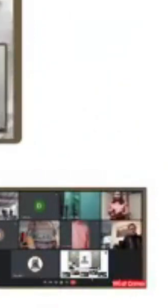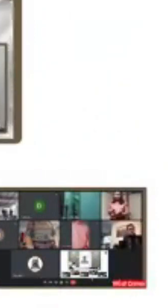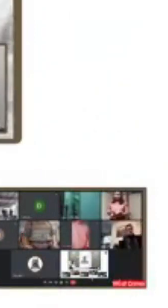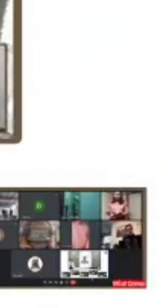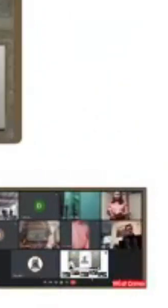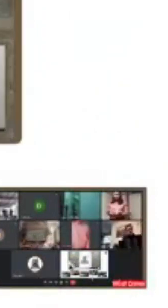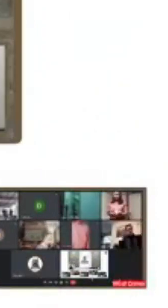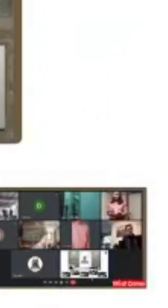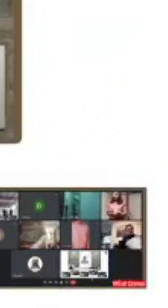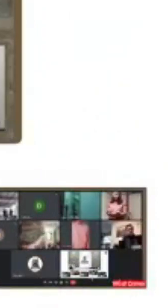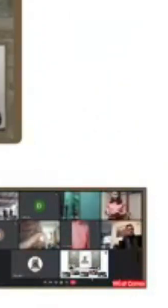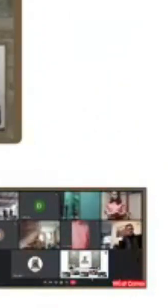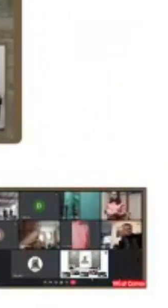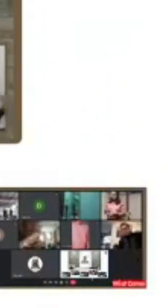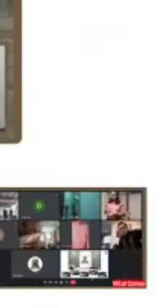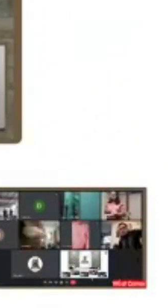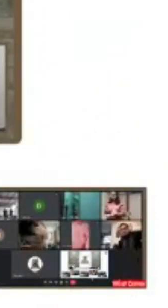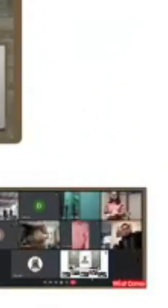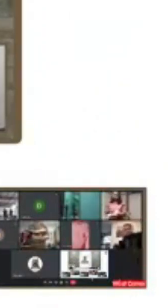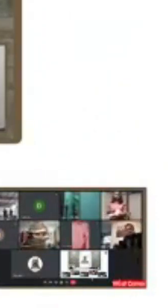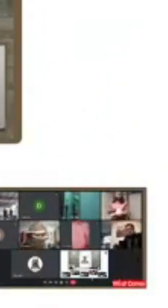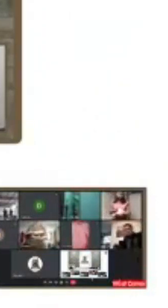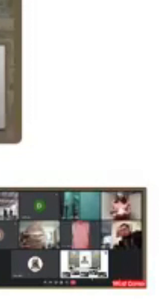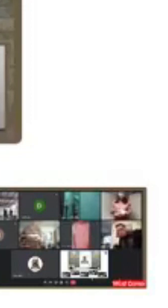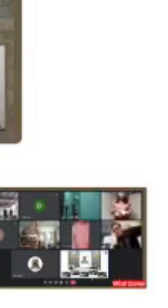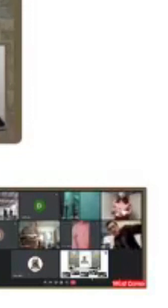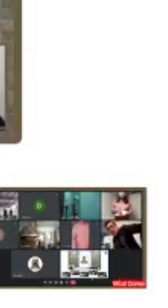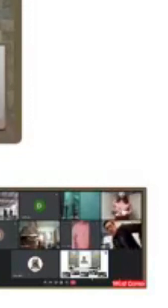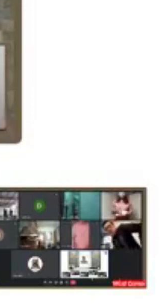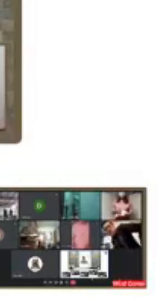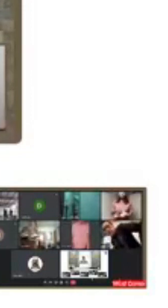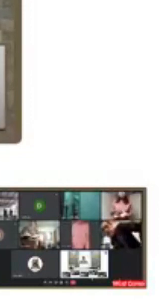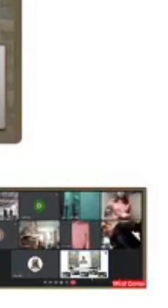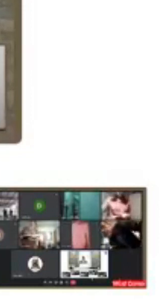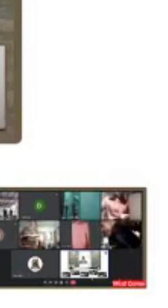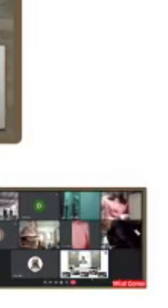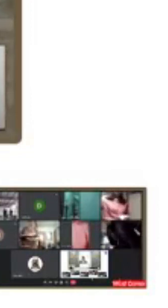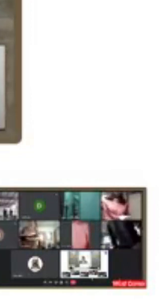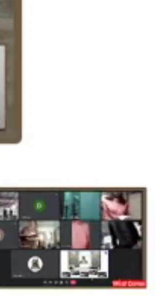part of the sermon of the Lord Jesus Christ on the Mount.